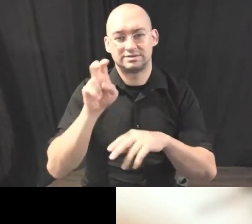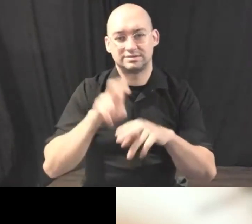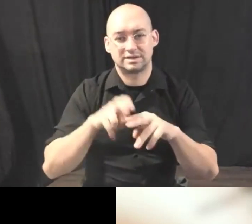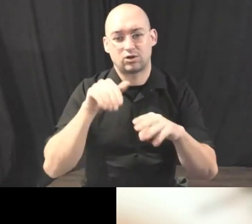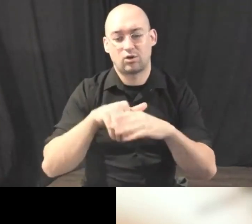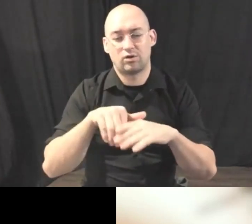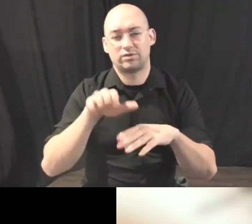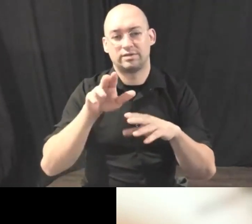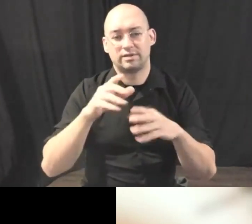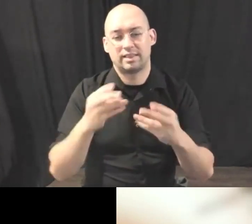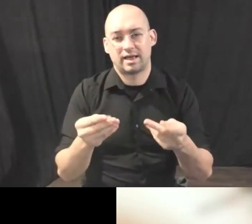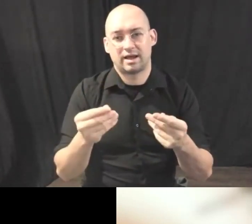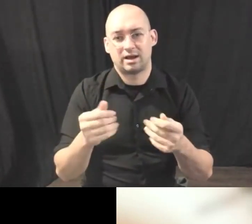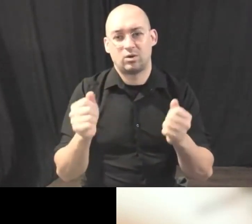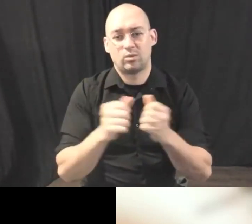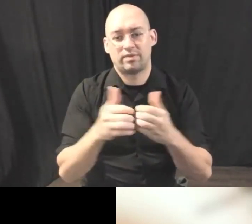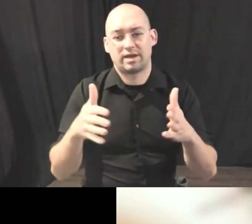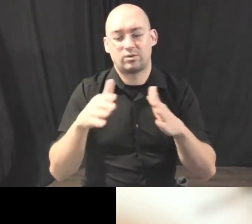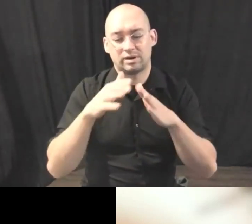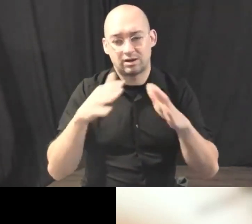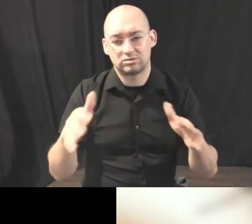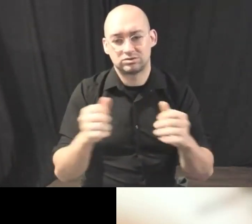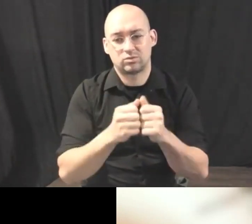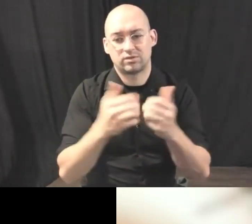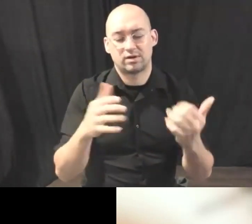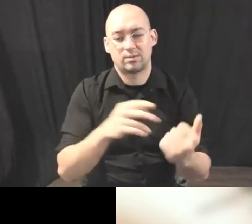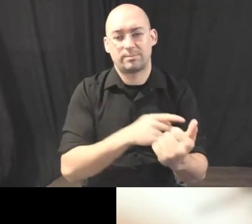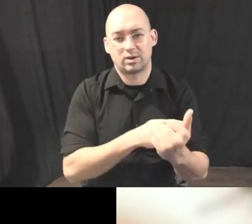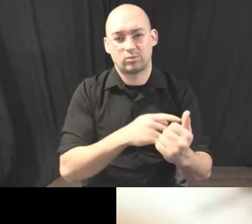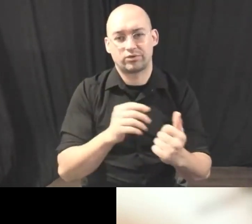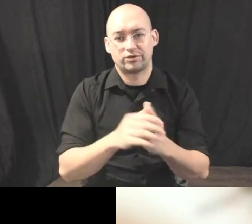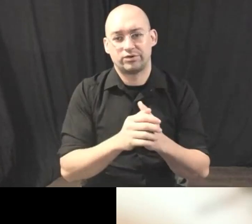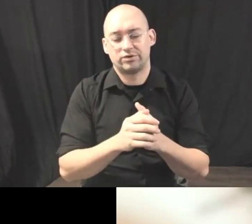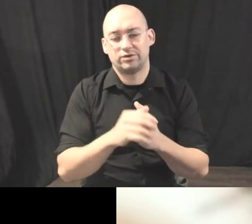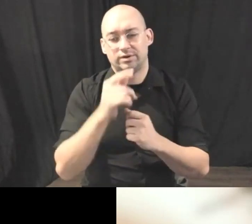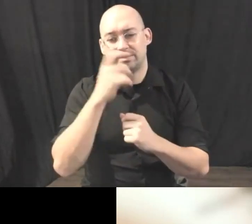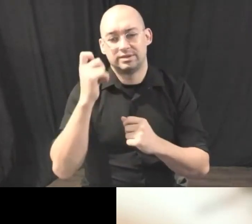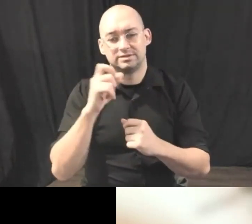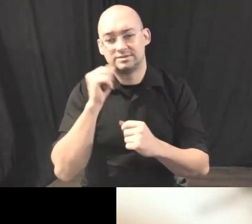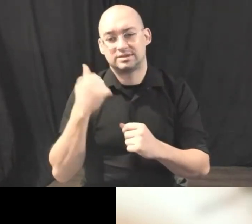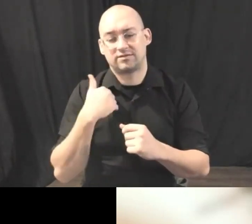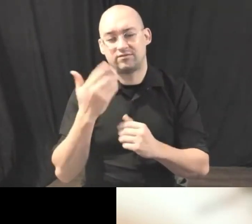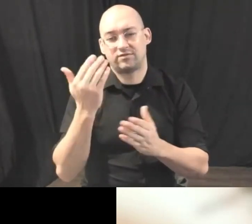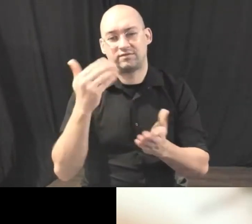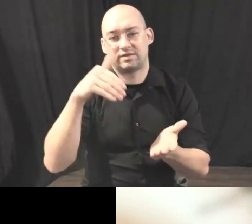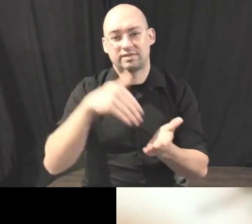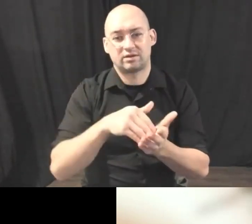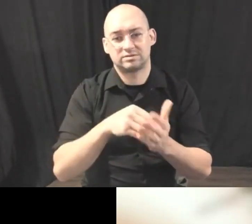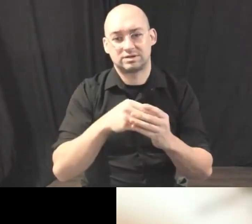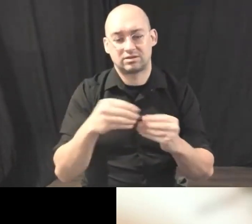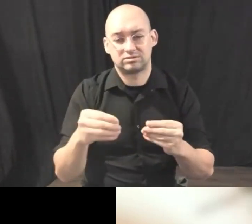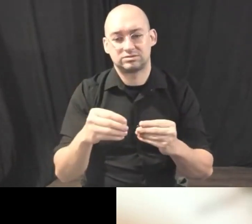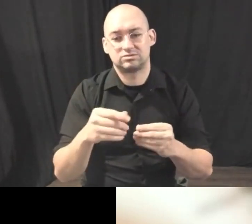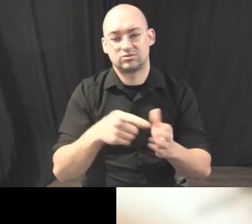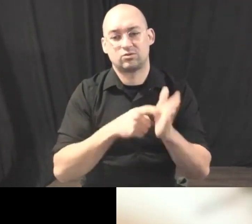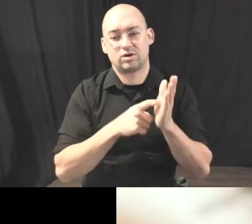unhoused without power because they didn't have the $15,000 required to bring the power from the